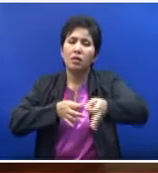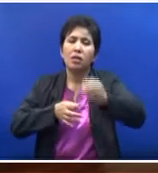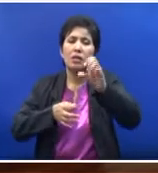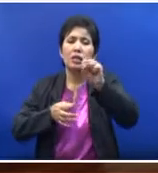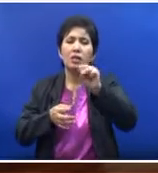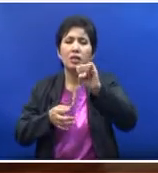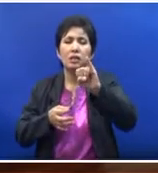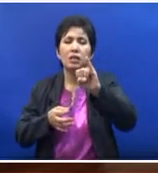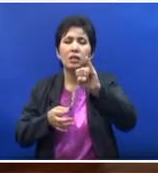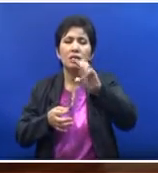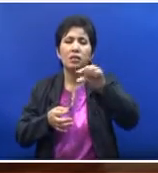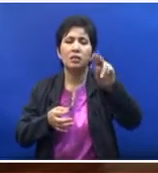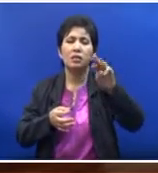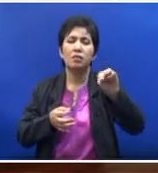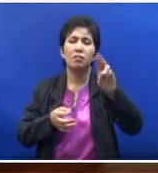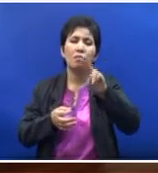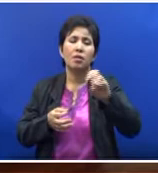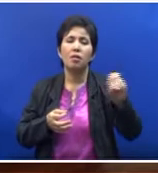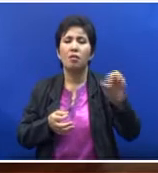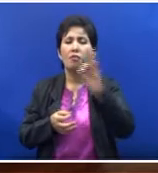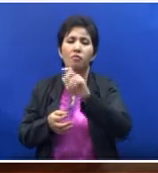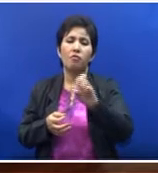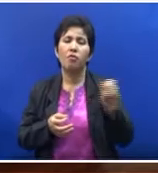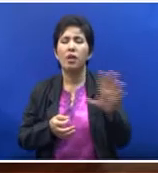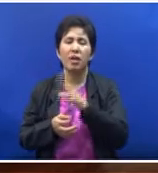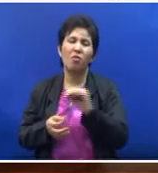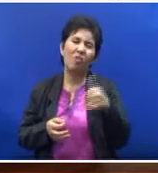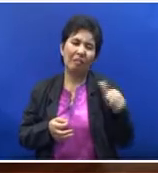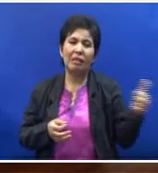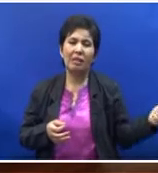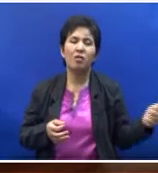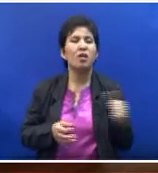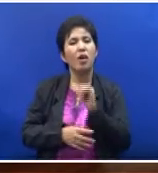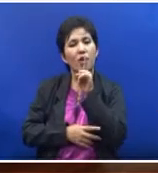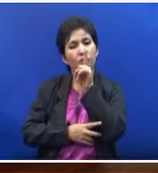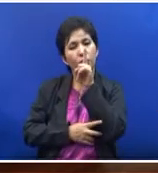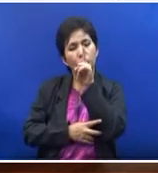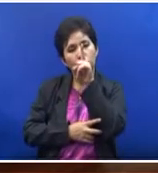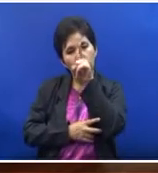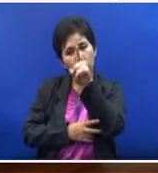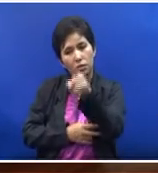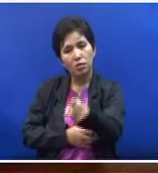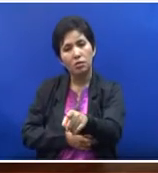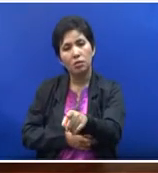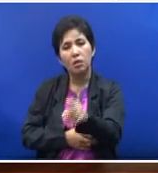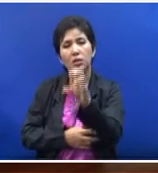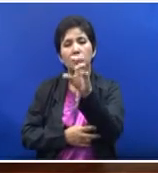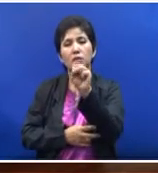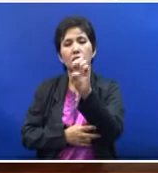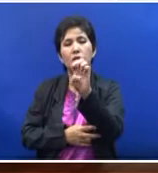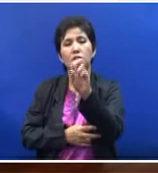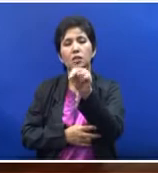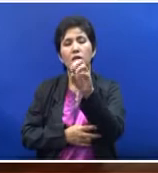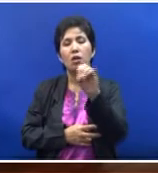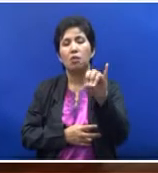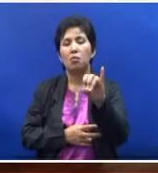Sigmund Freud, by the Carl Jung, from those people. Okay, actually, Sonoy people, they are